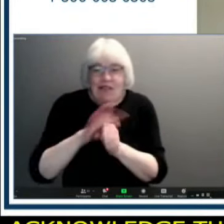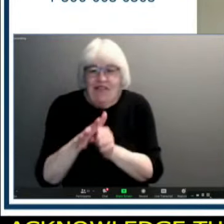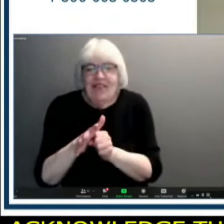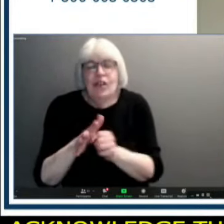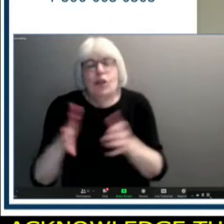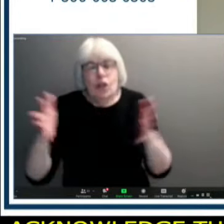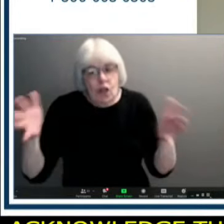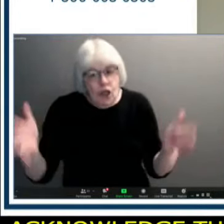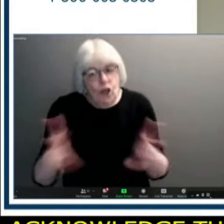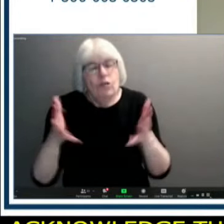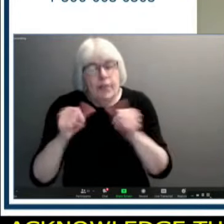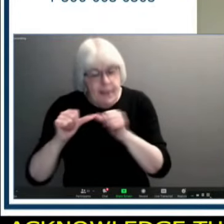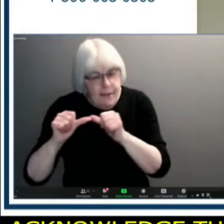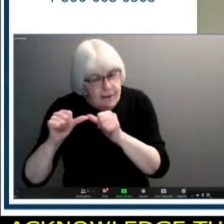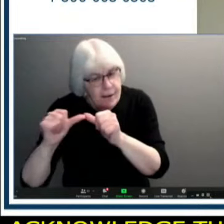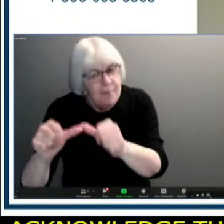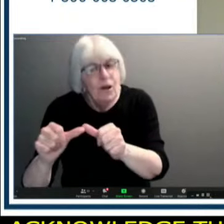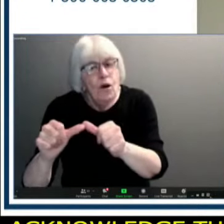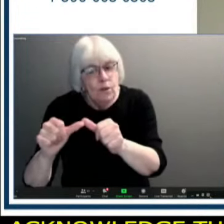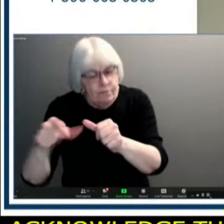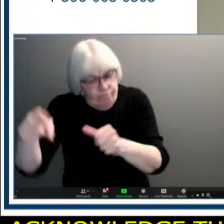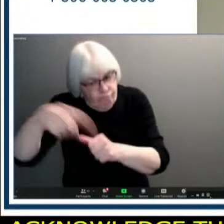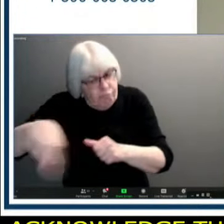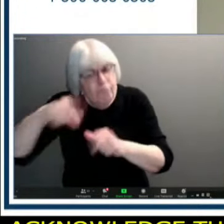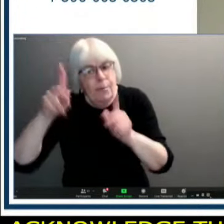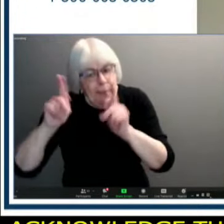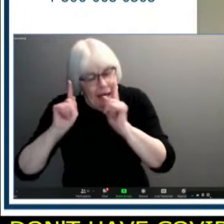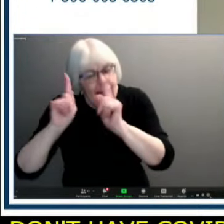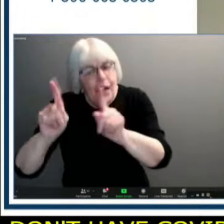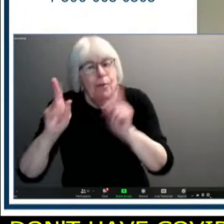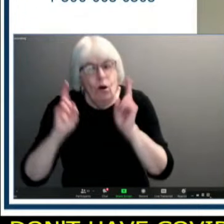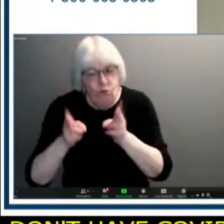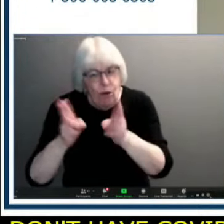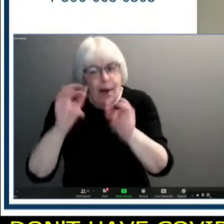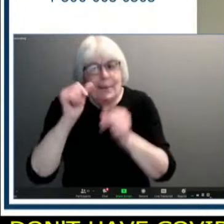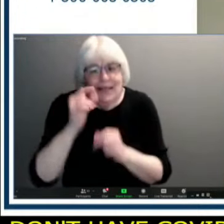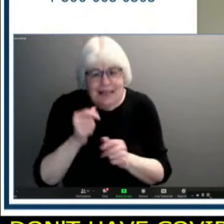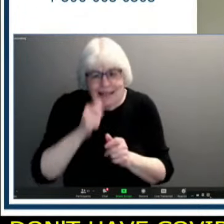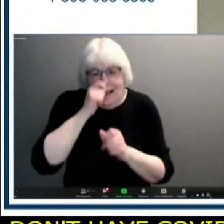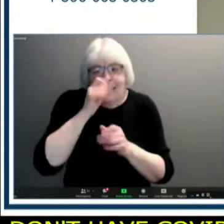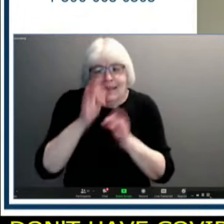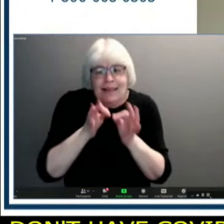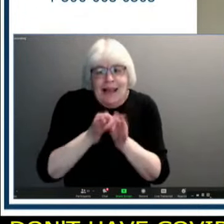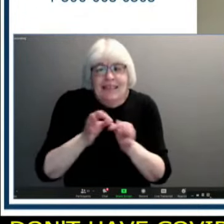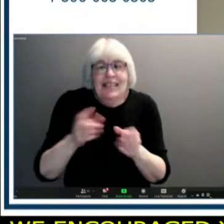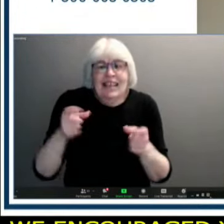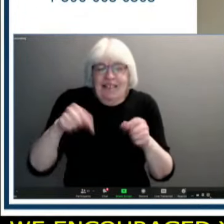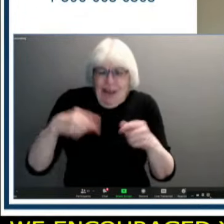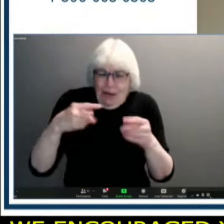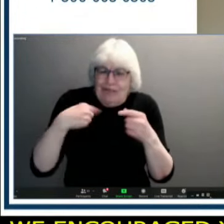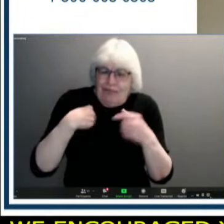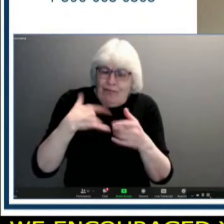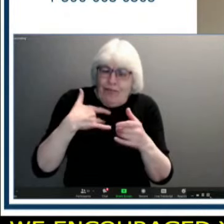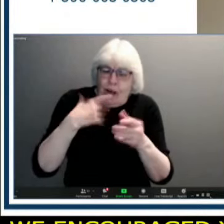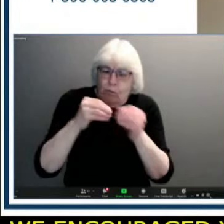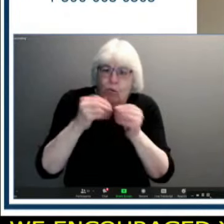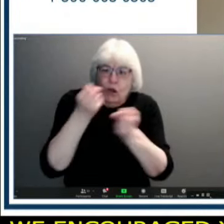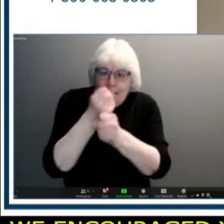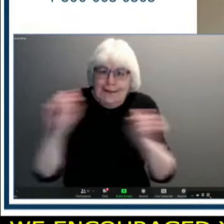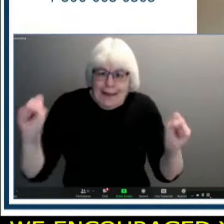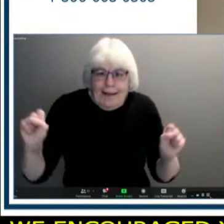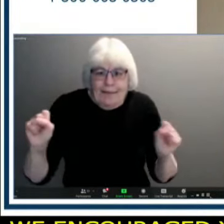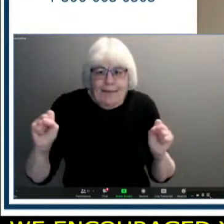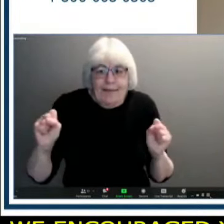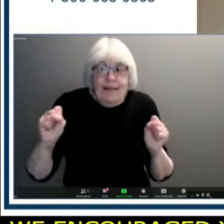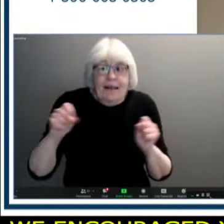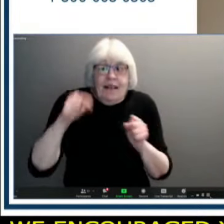safe over the last number of weeks and months, but that was before we knew what Omicron would bring. With